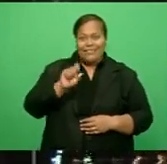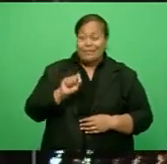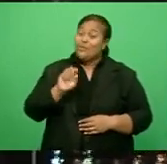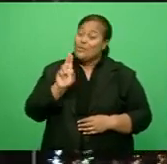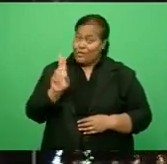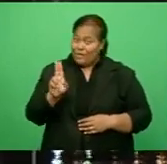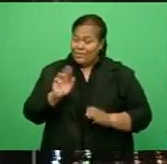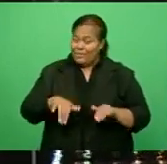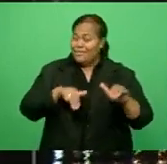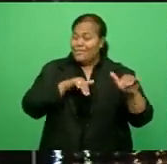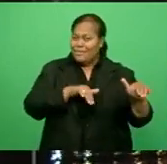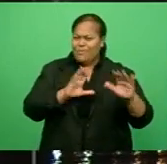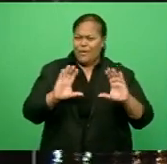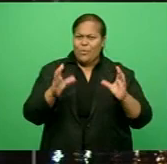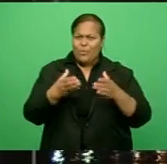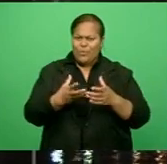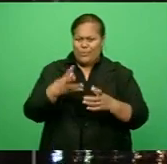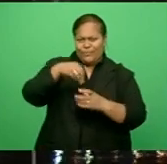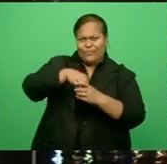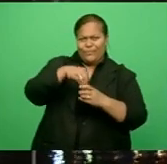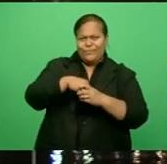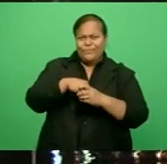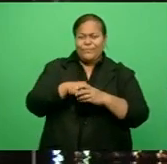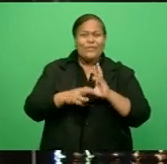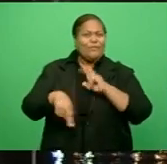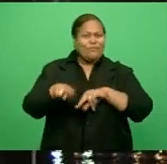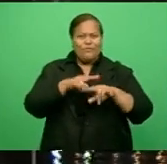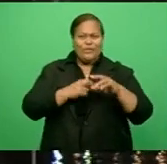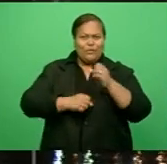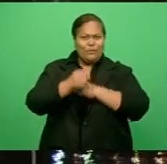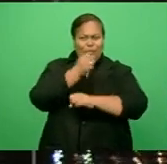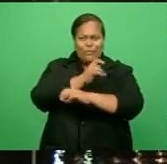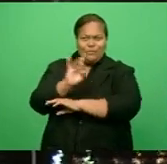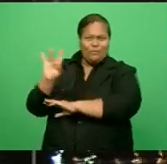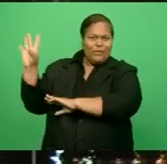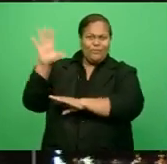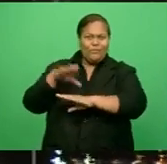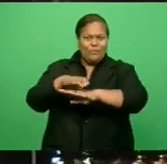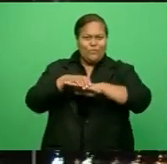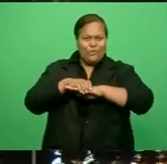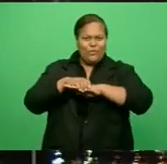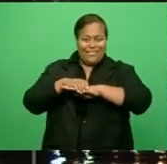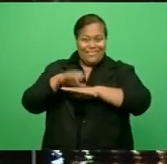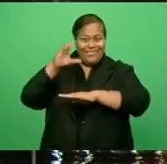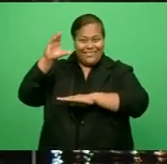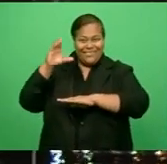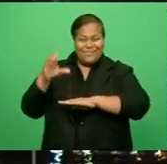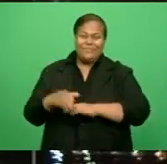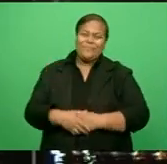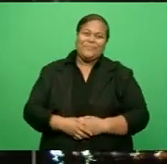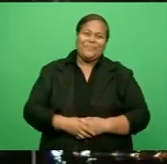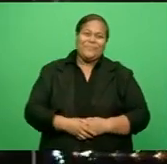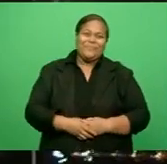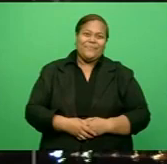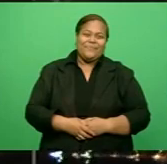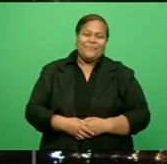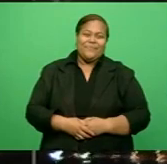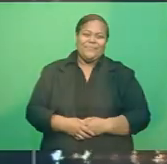of the crowds of people who were present as Fiji gained independence from the British Empire. Lena Reese has her